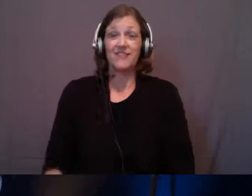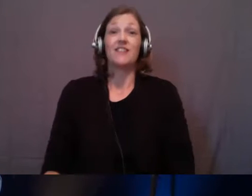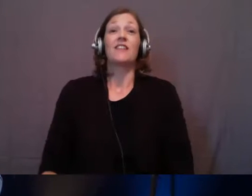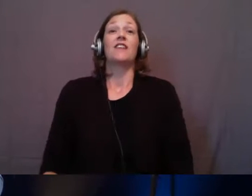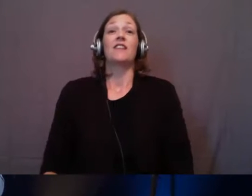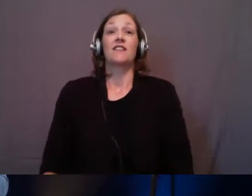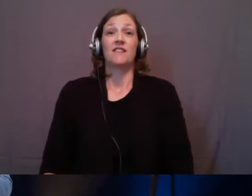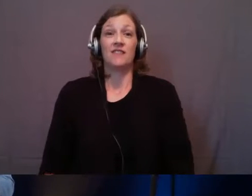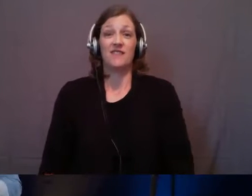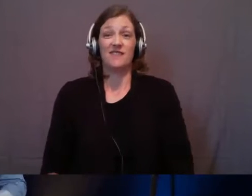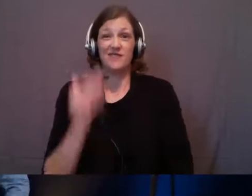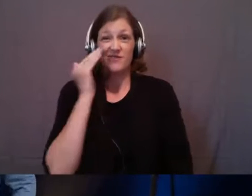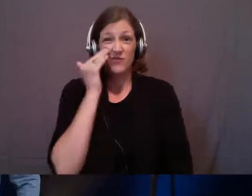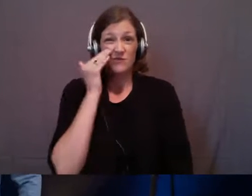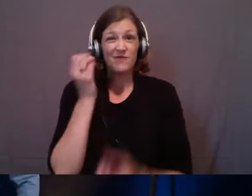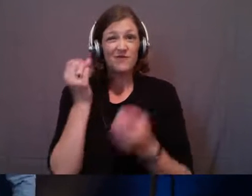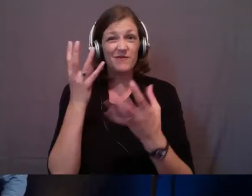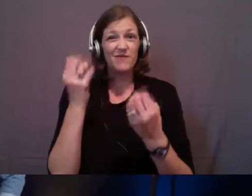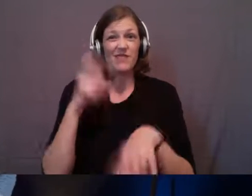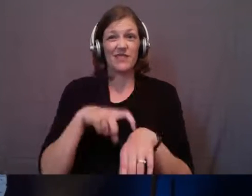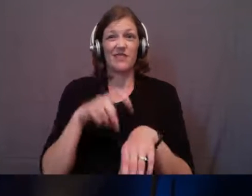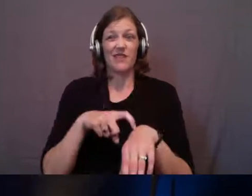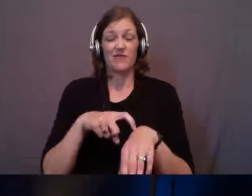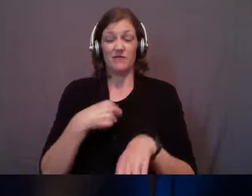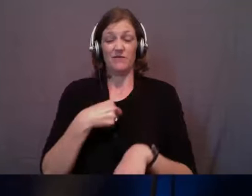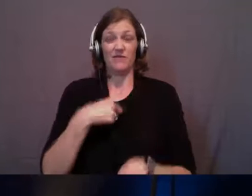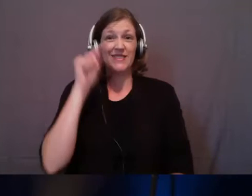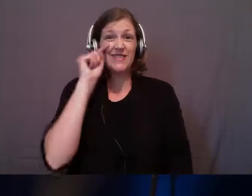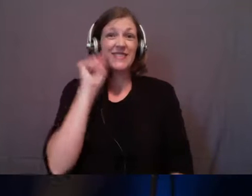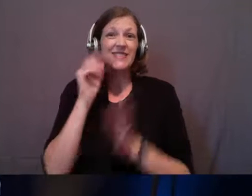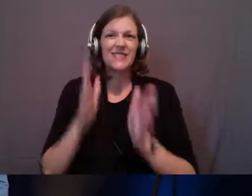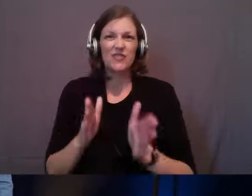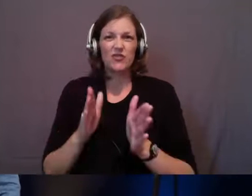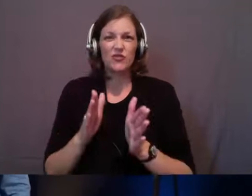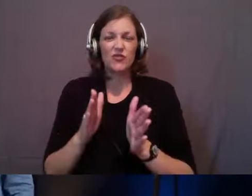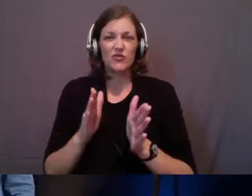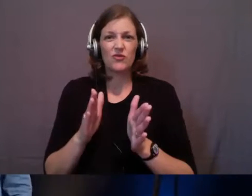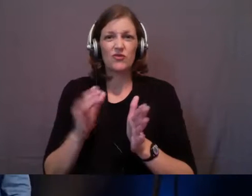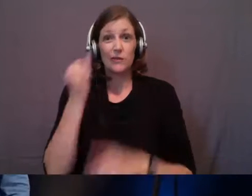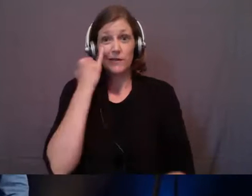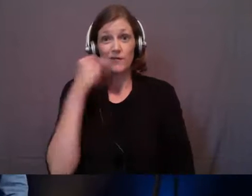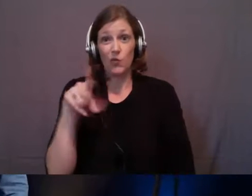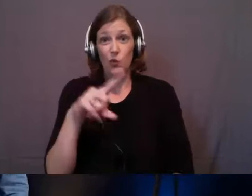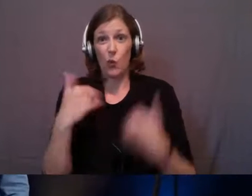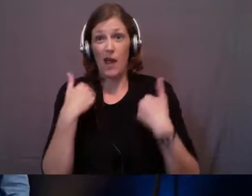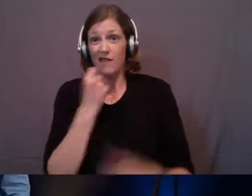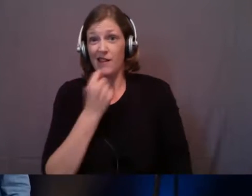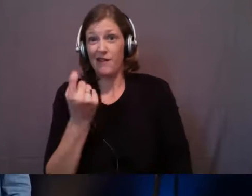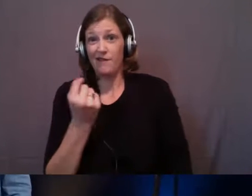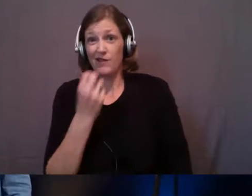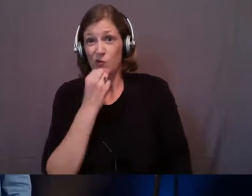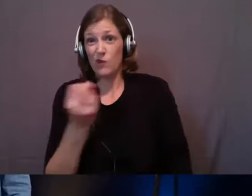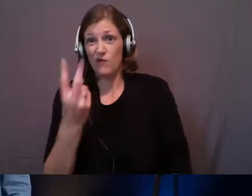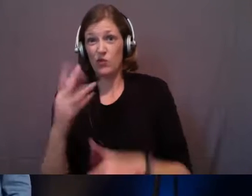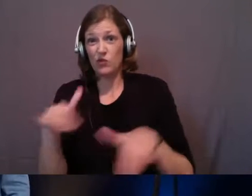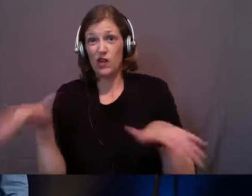You know how many times when I was a teenager, especially 11 and 12, if you've ever had an 11 or 12-year-old, you need Jesus. Because it's tough.